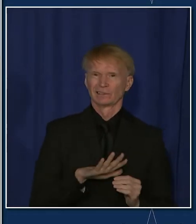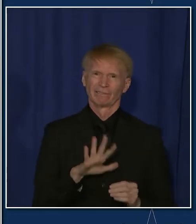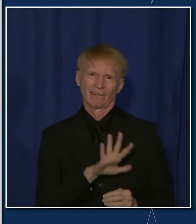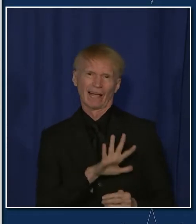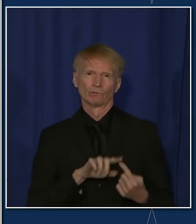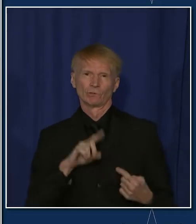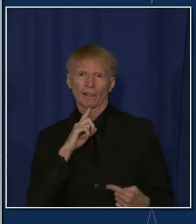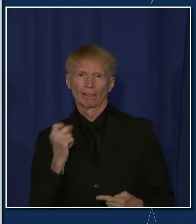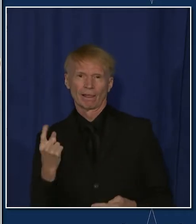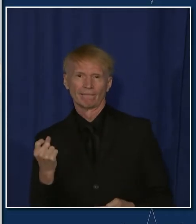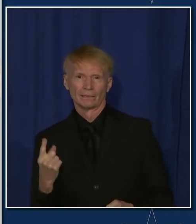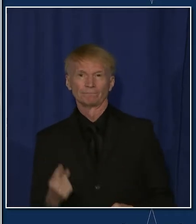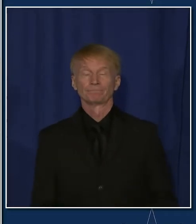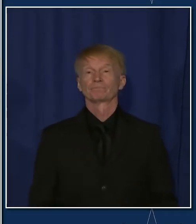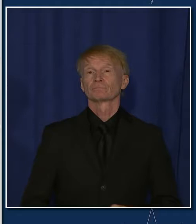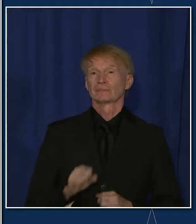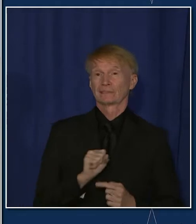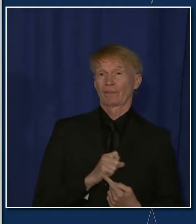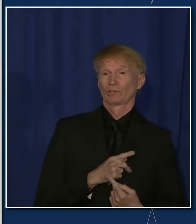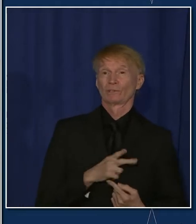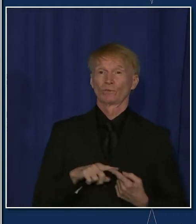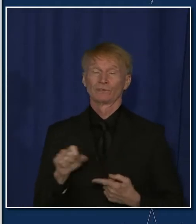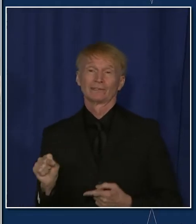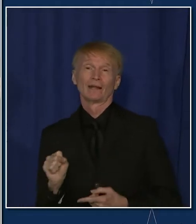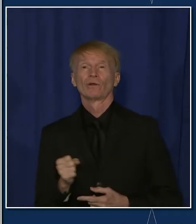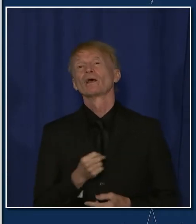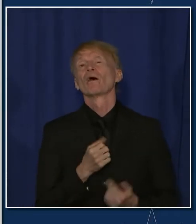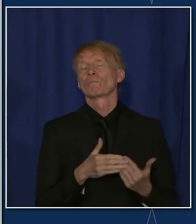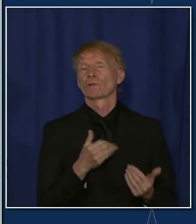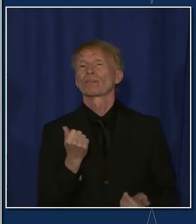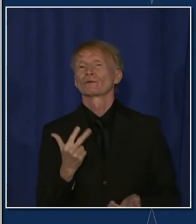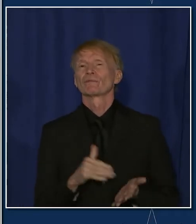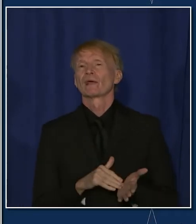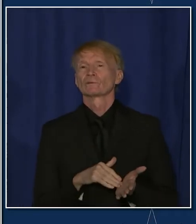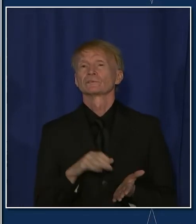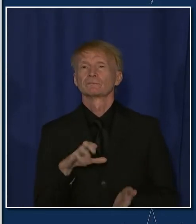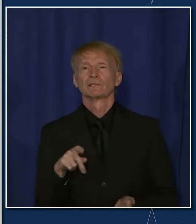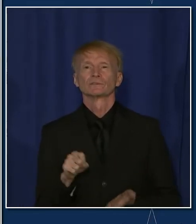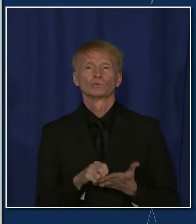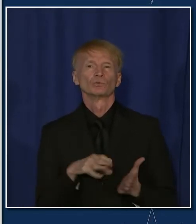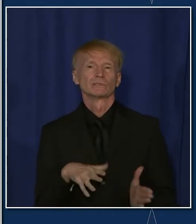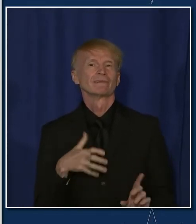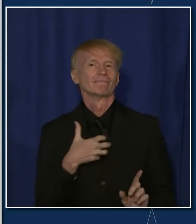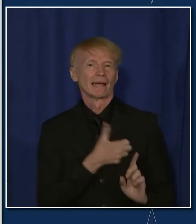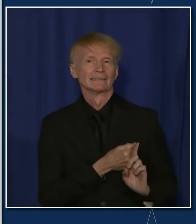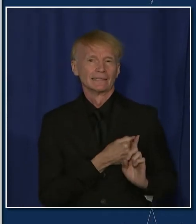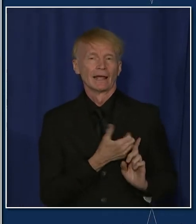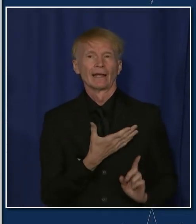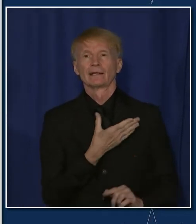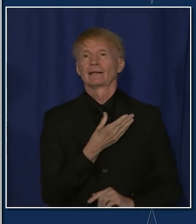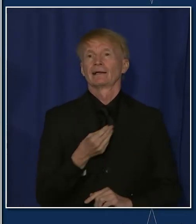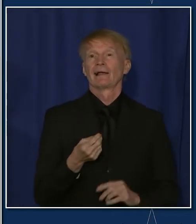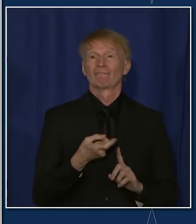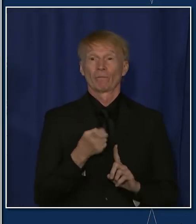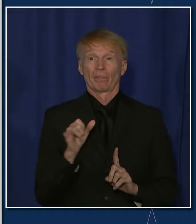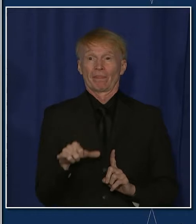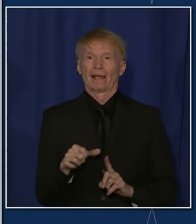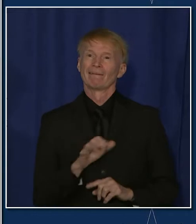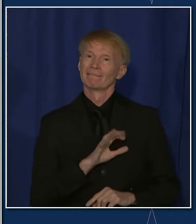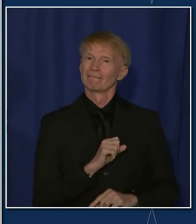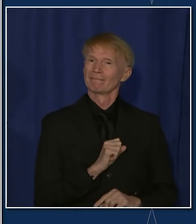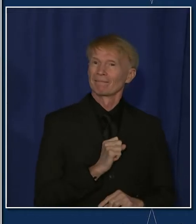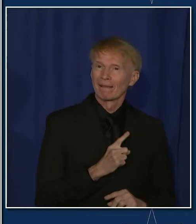through Saturday, it was close to 13,000 CPS students got vaccinated, and of those, 11,434 were 5